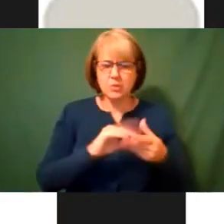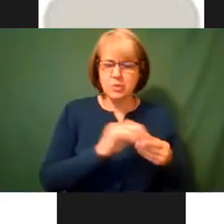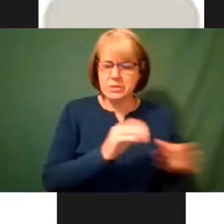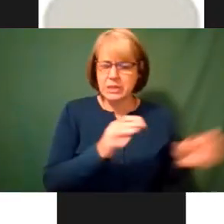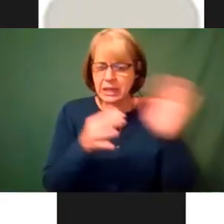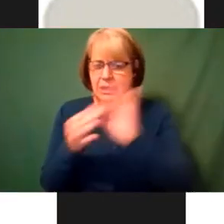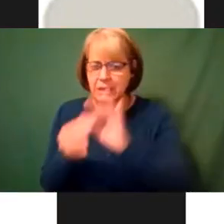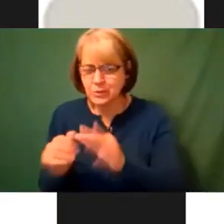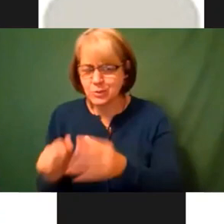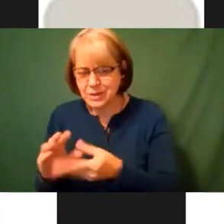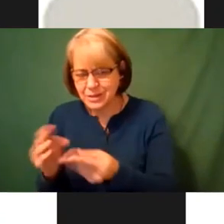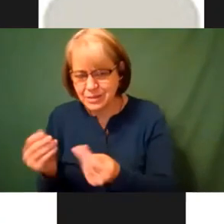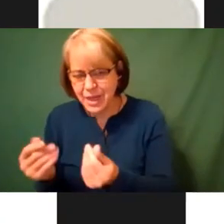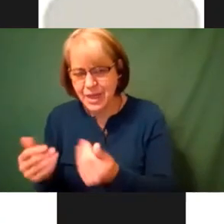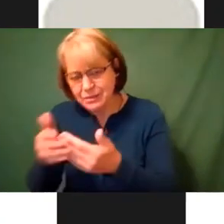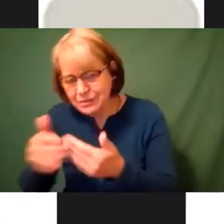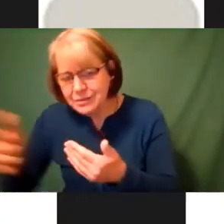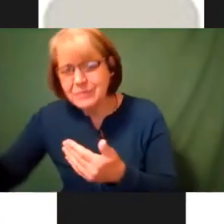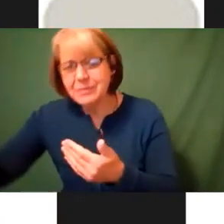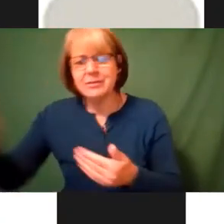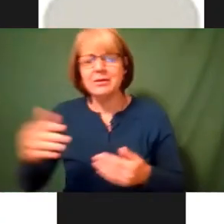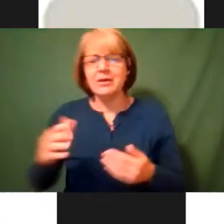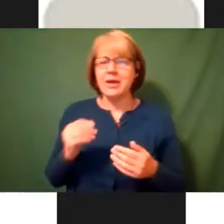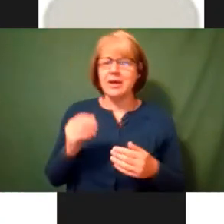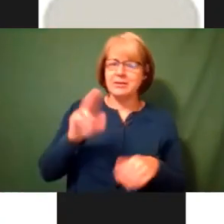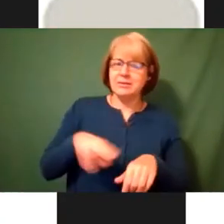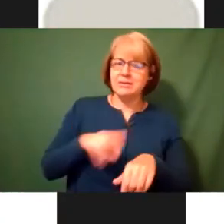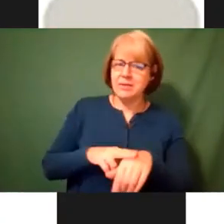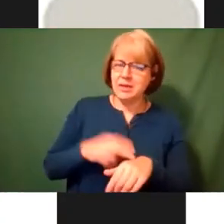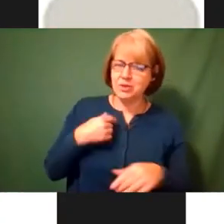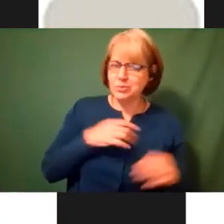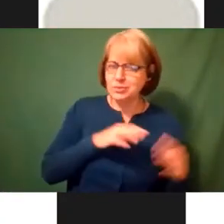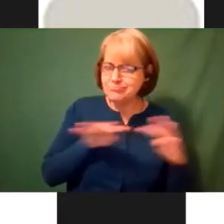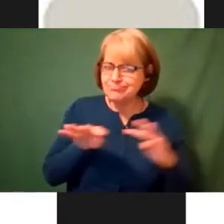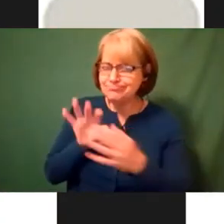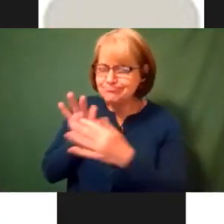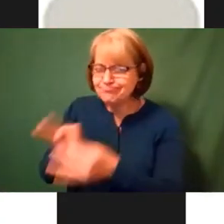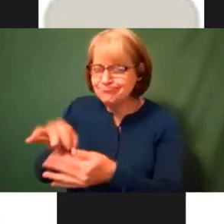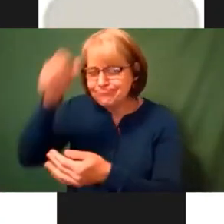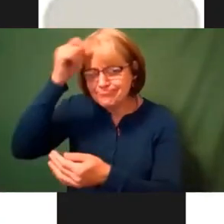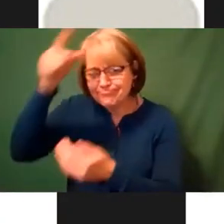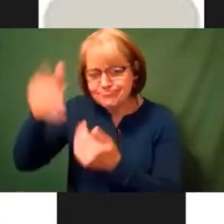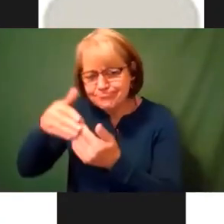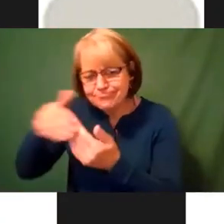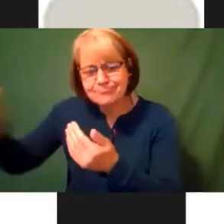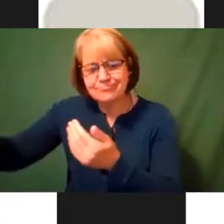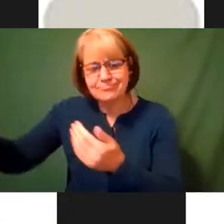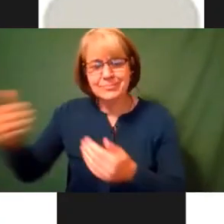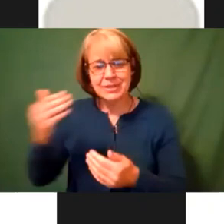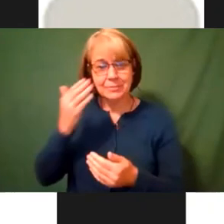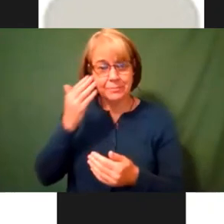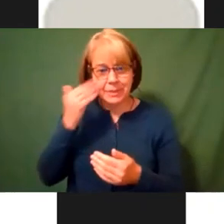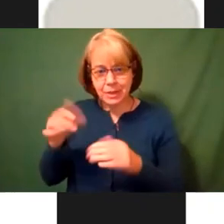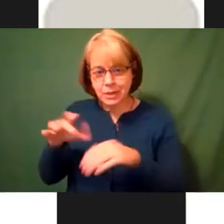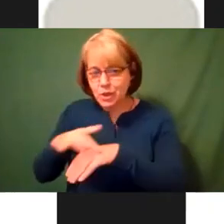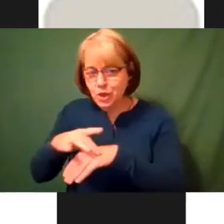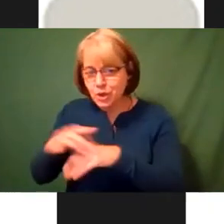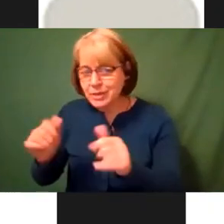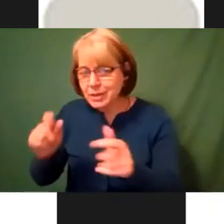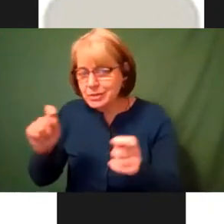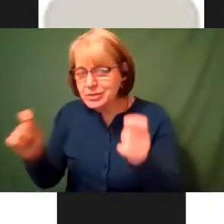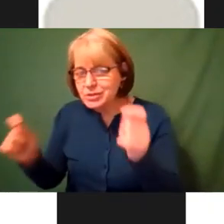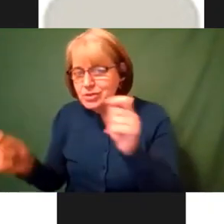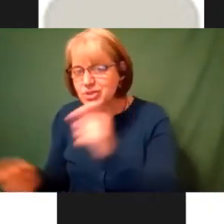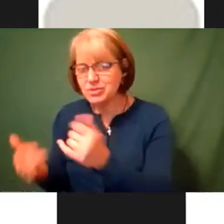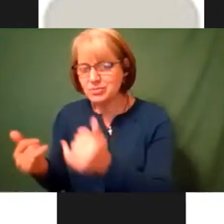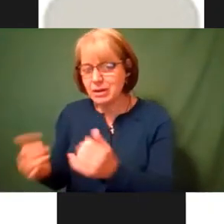land and understand nature in these broader contexts? But also nature's changing right underneath us, right? And doing so